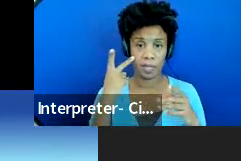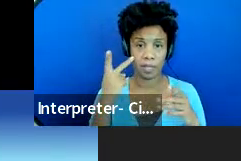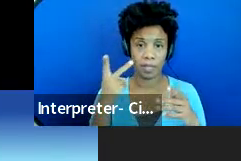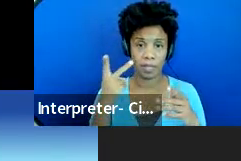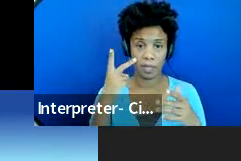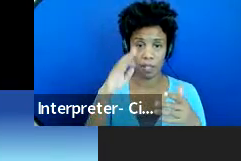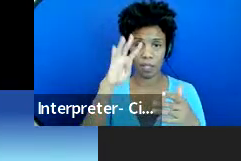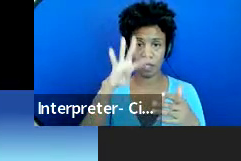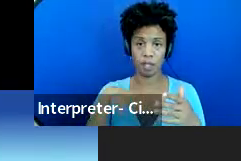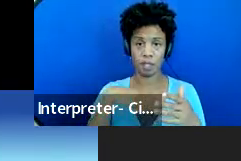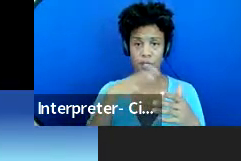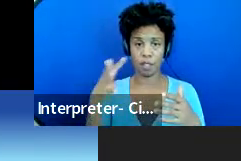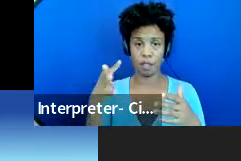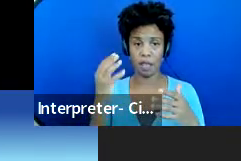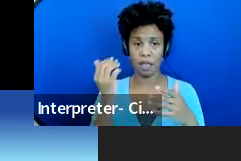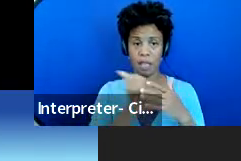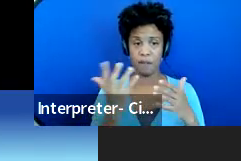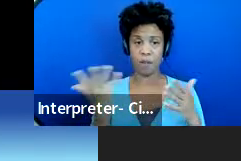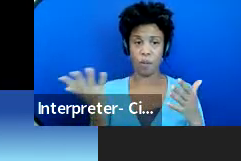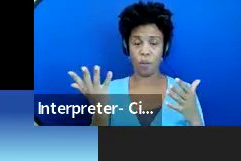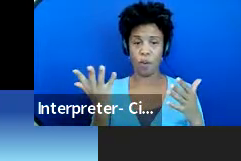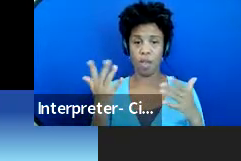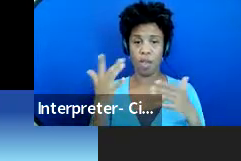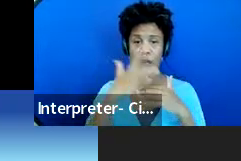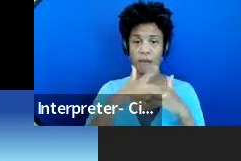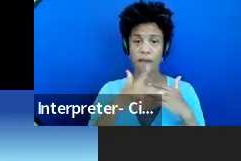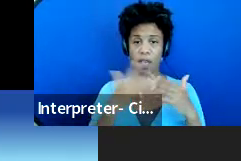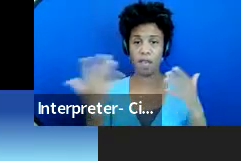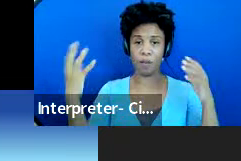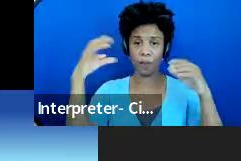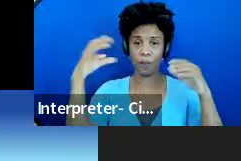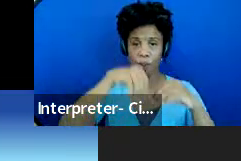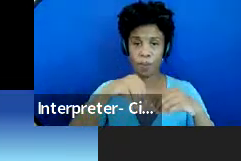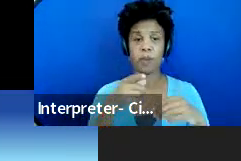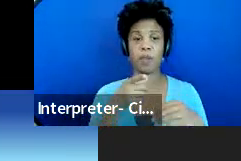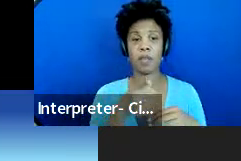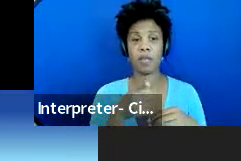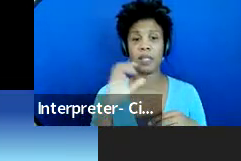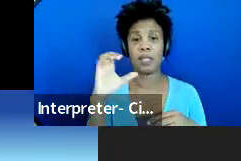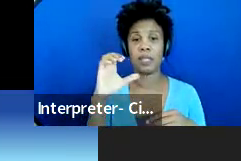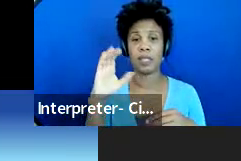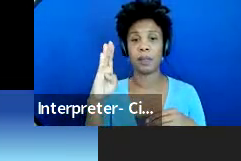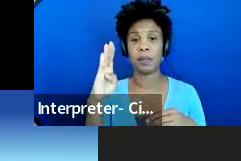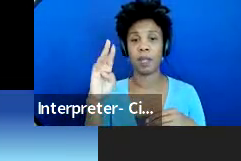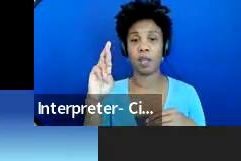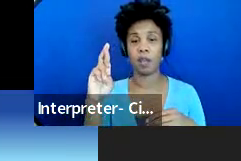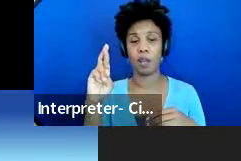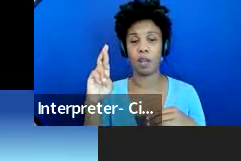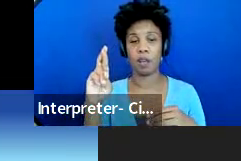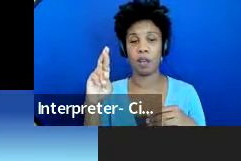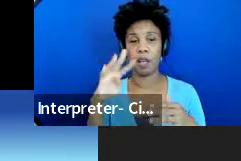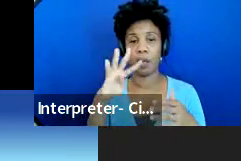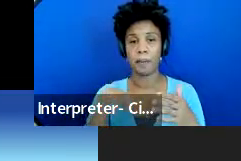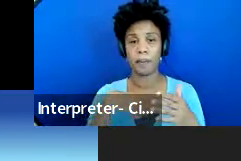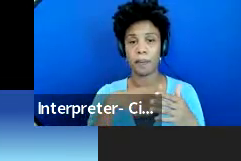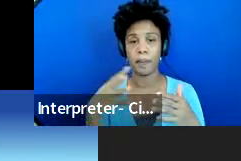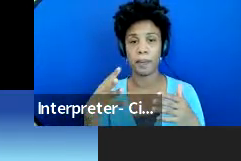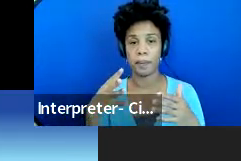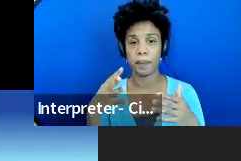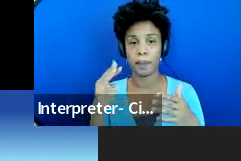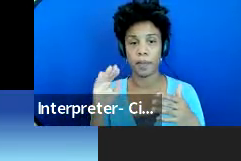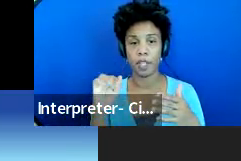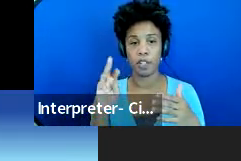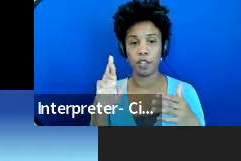we recognize in terms of the CBR matrix that there is, for example, one